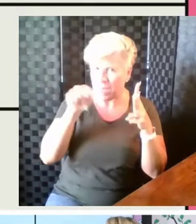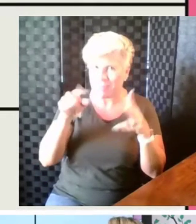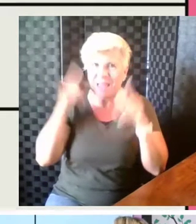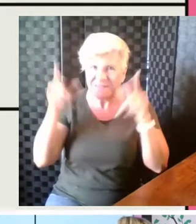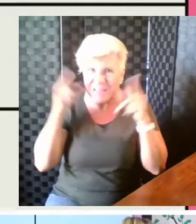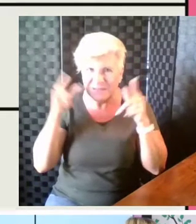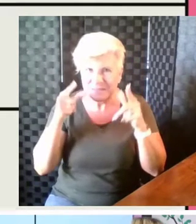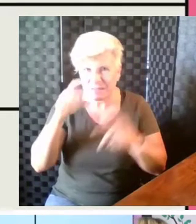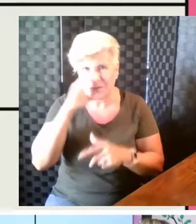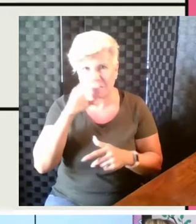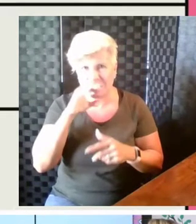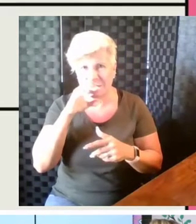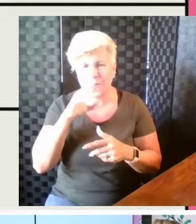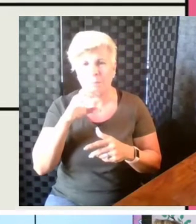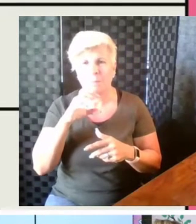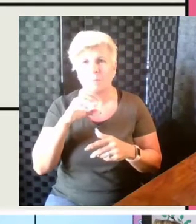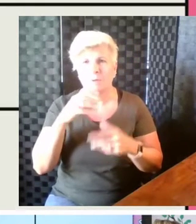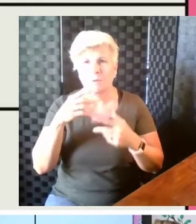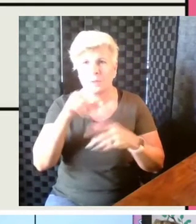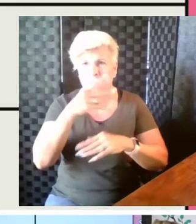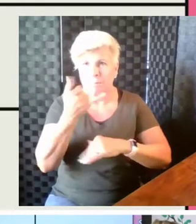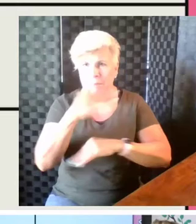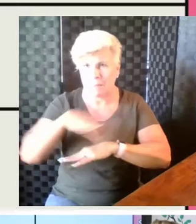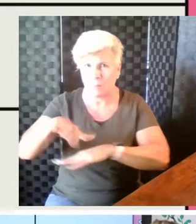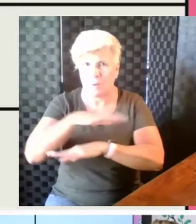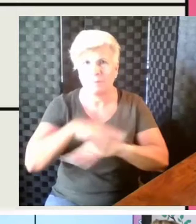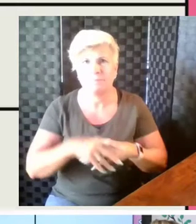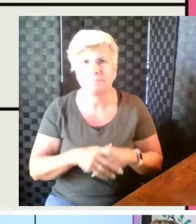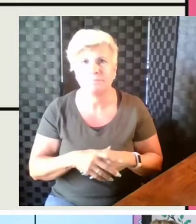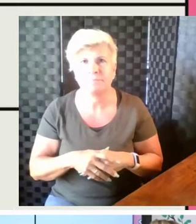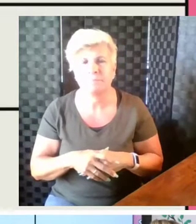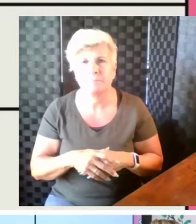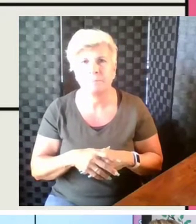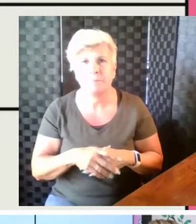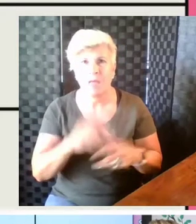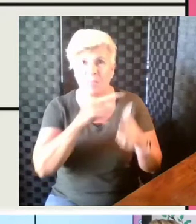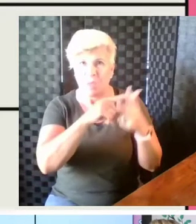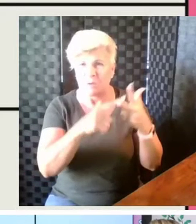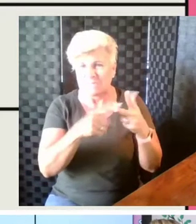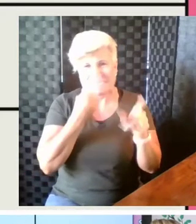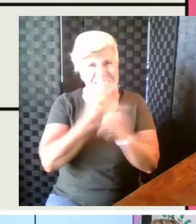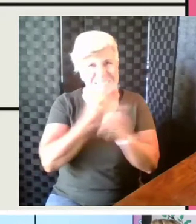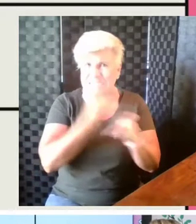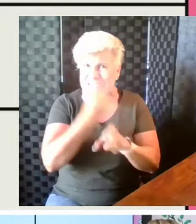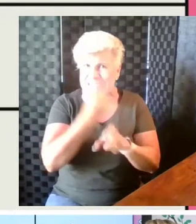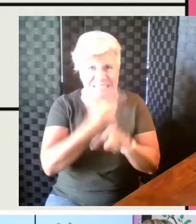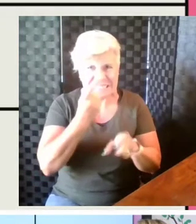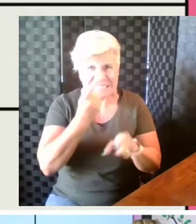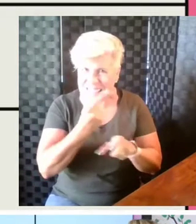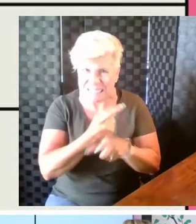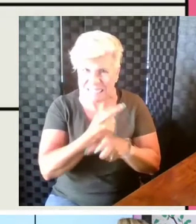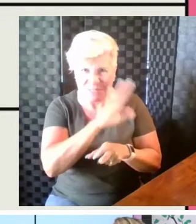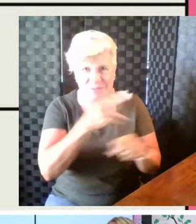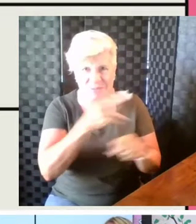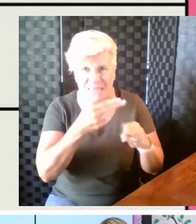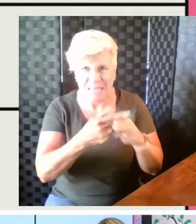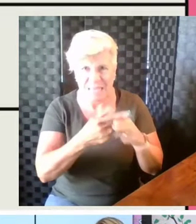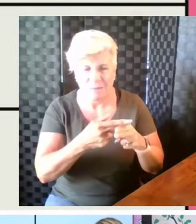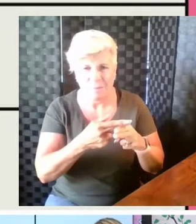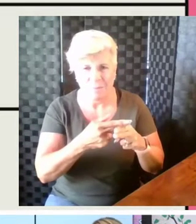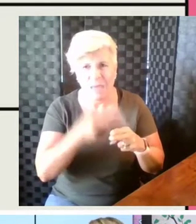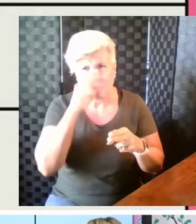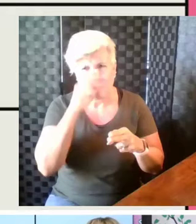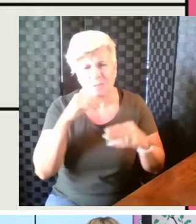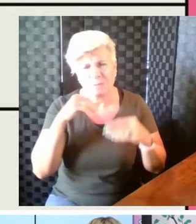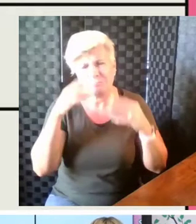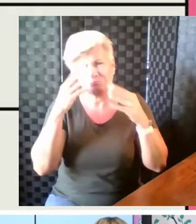at her and at chrysanthemum on the playground. And they're making fun of her name. That's what it said in the text. And